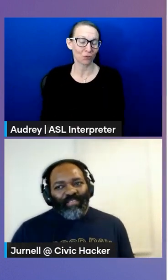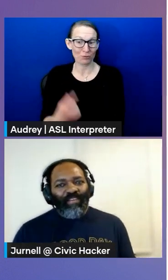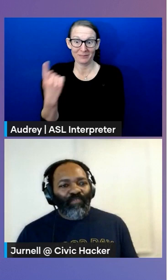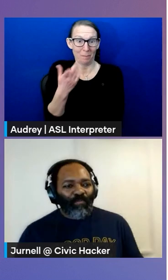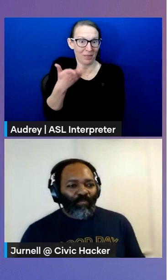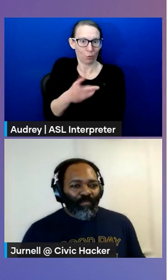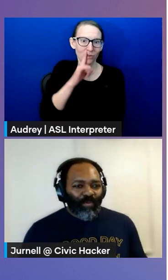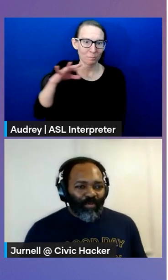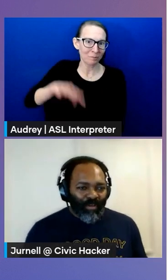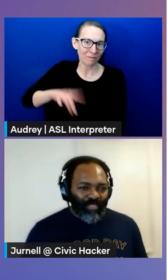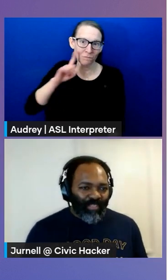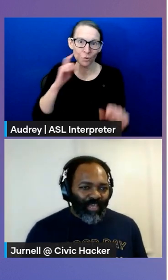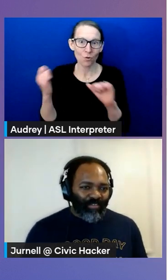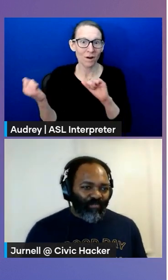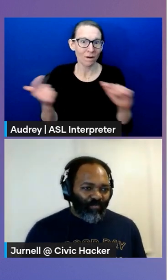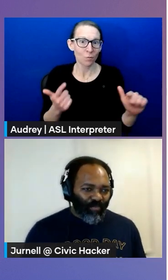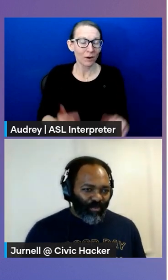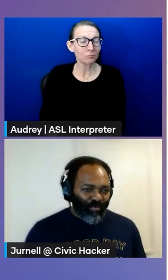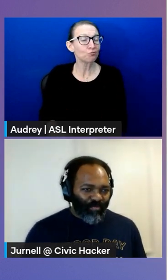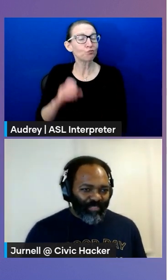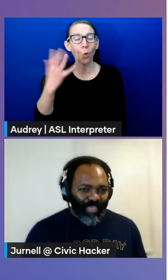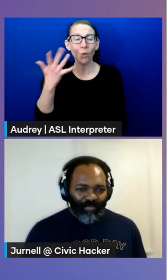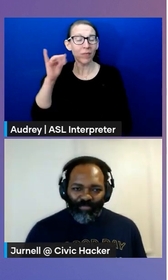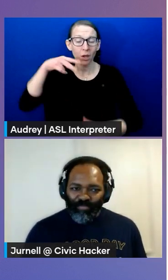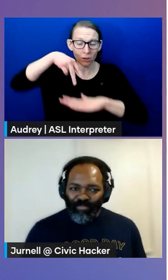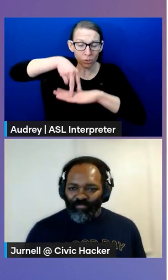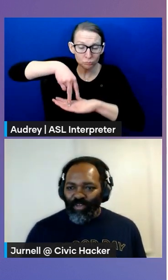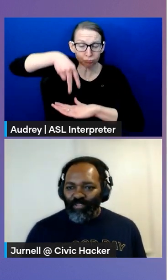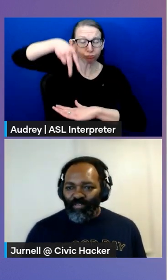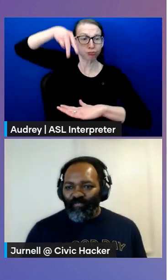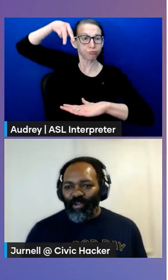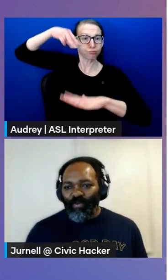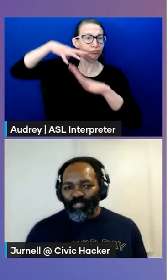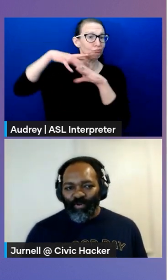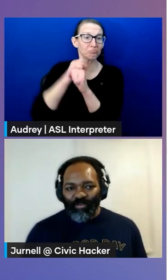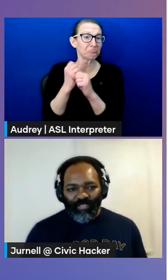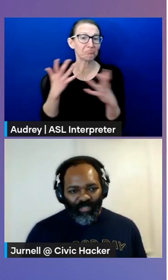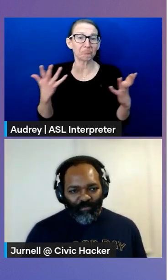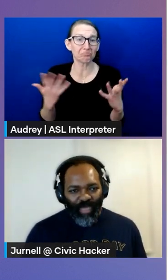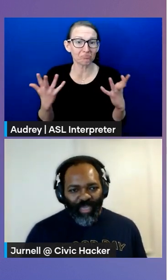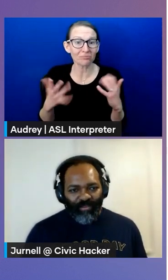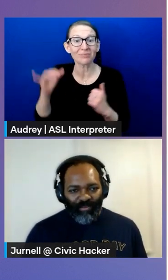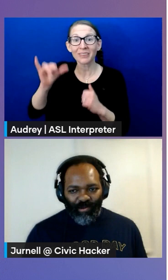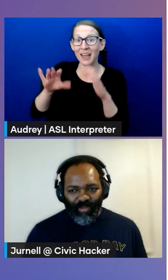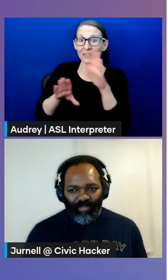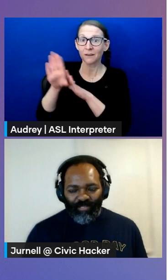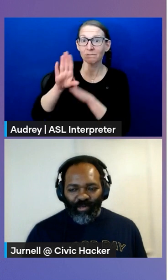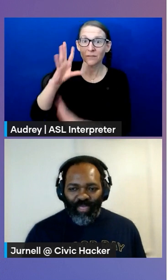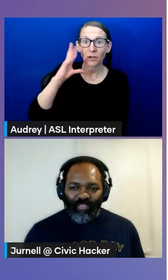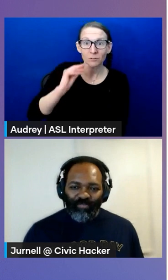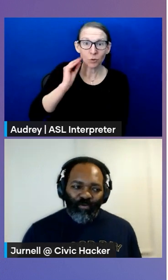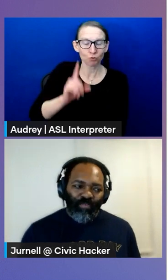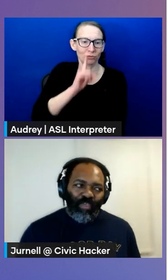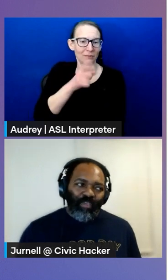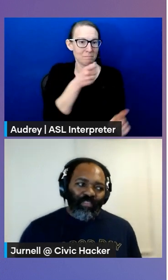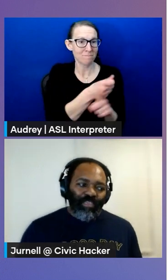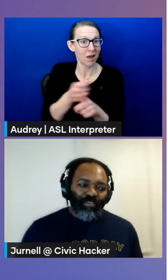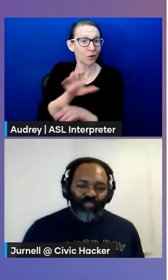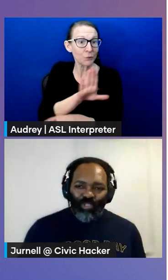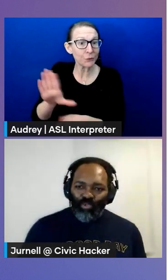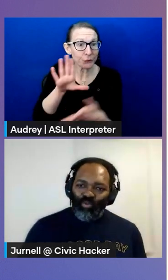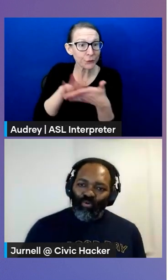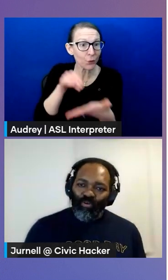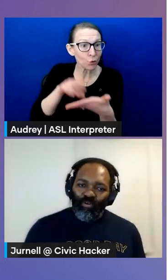the 10,000 foot view is that the developer experiences impact learning. So that is both